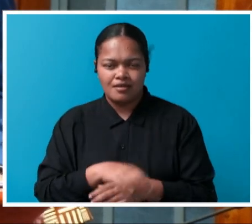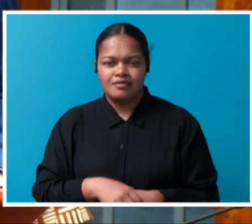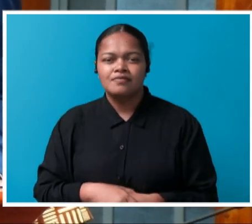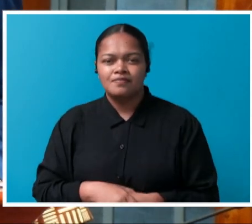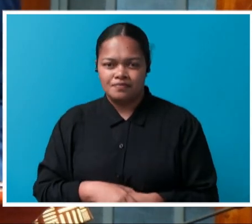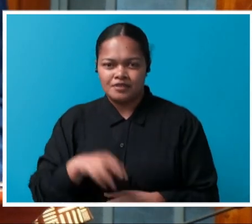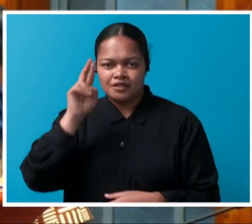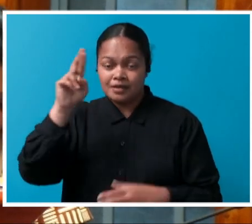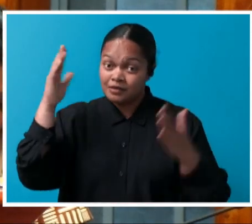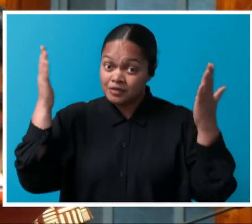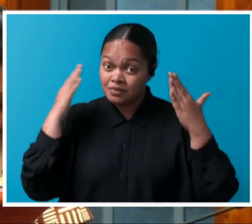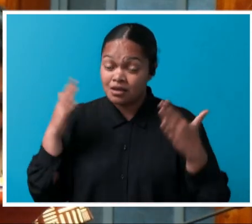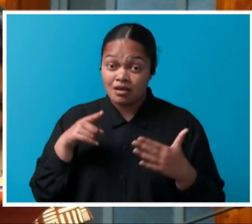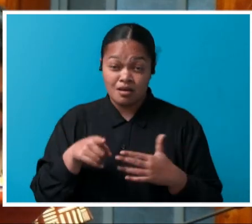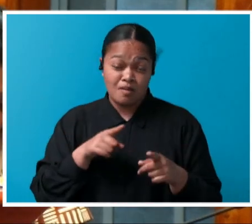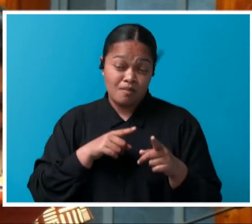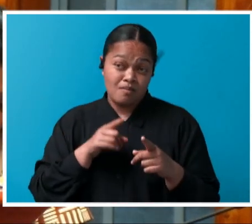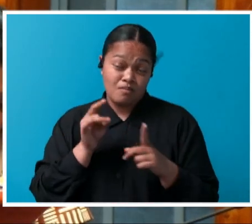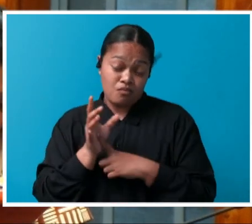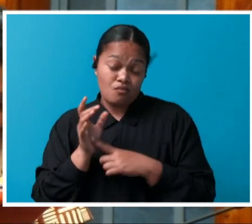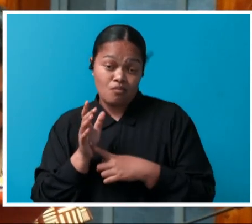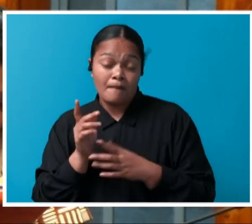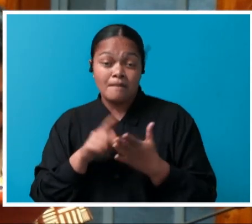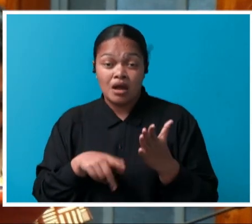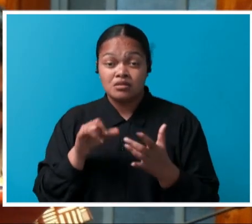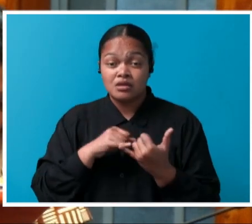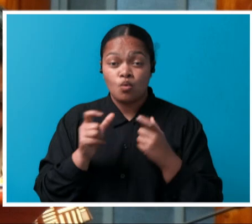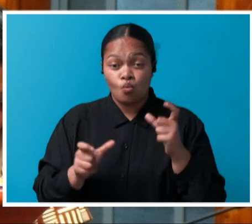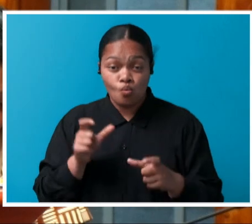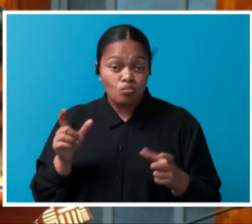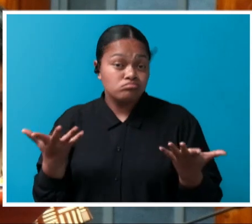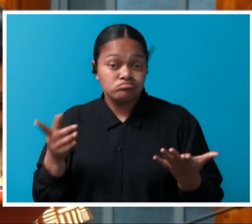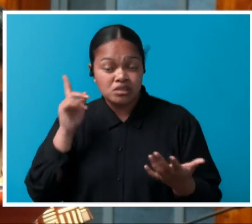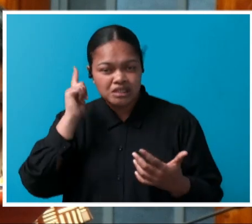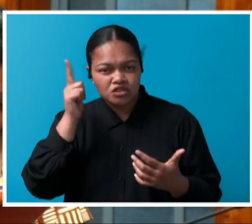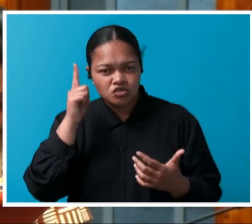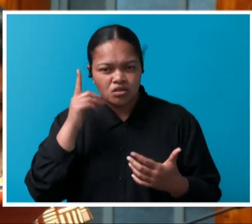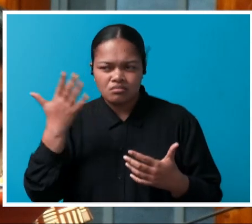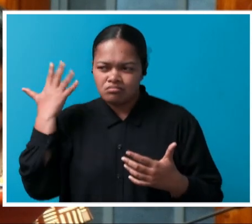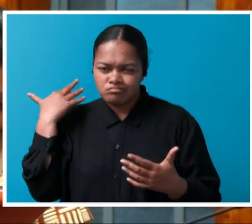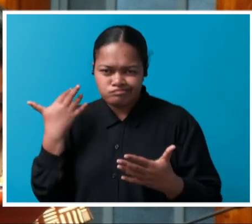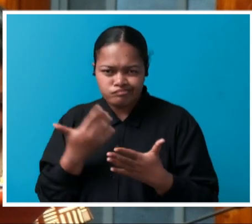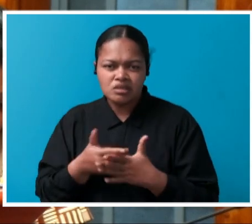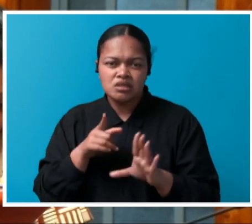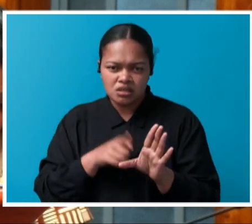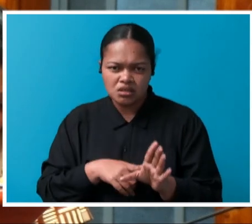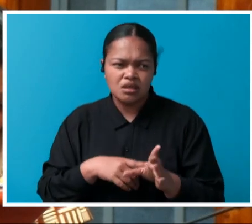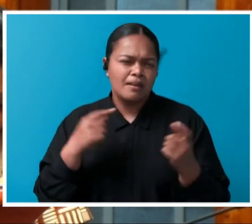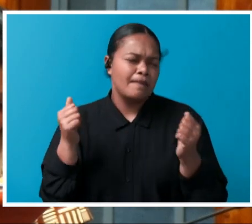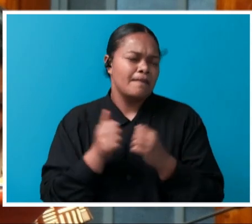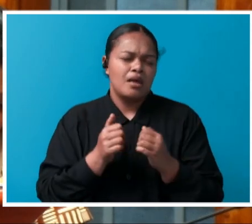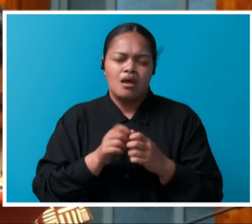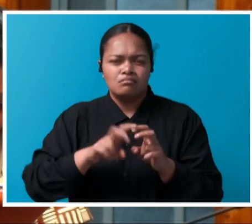Mr. Speaker, sir, a major part of our education stakeholders are our teachers. And in recent years, there have been massive resignations experienced